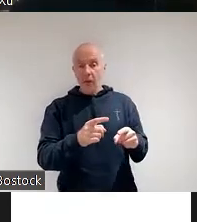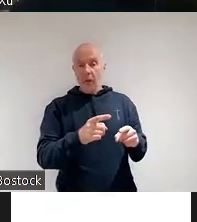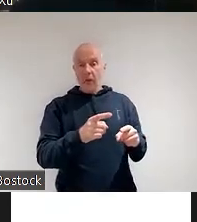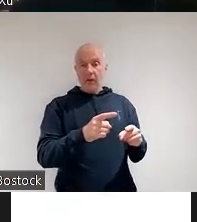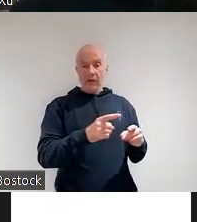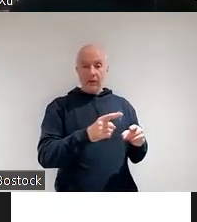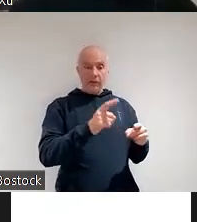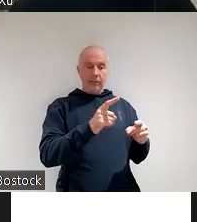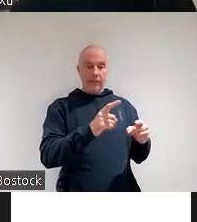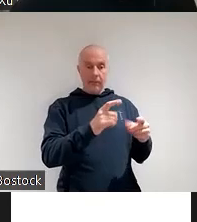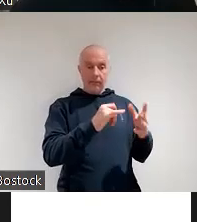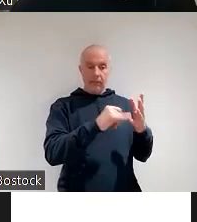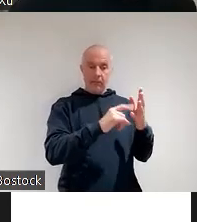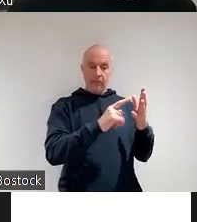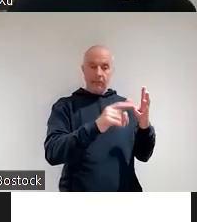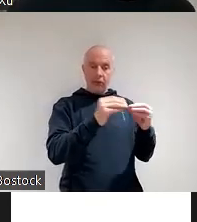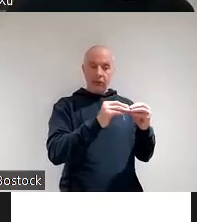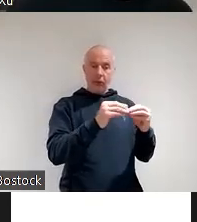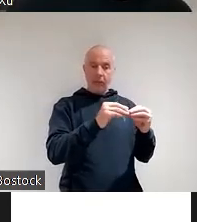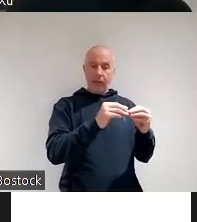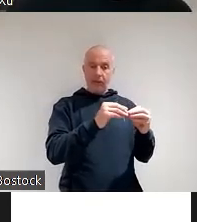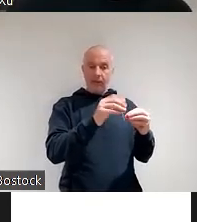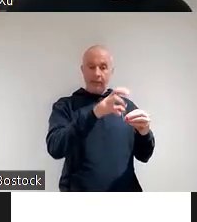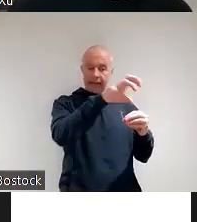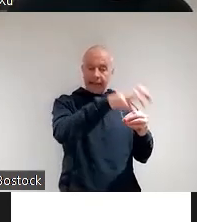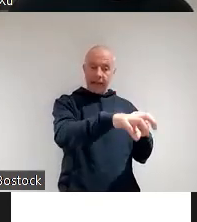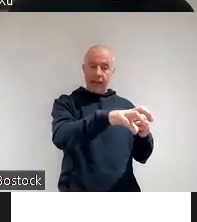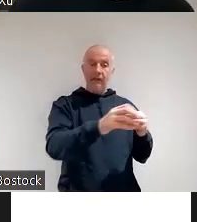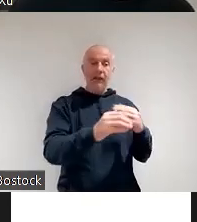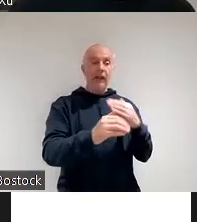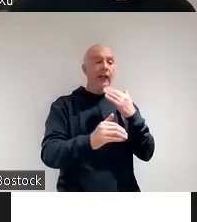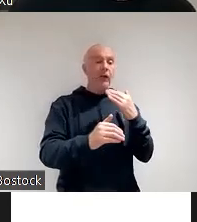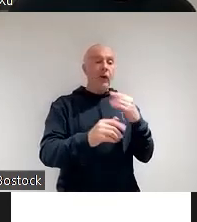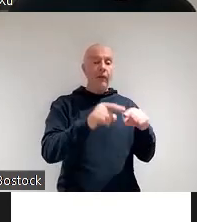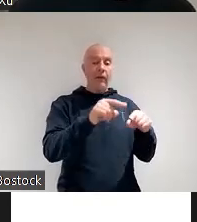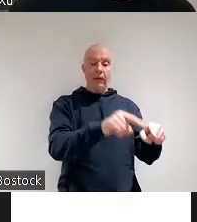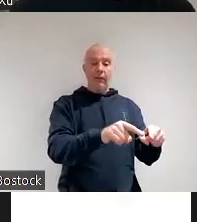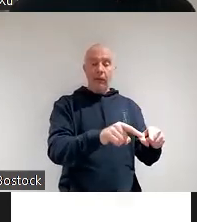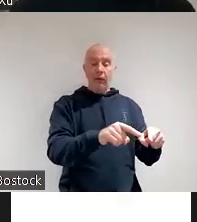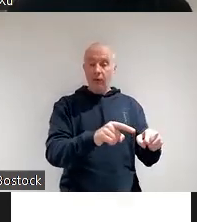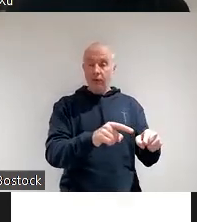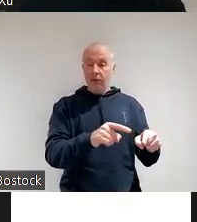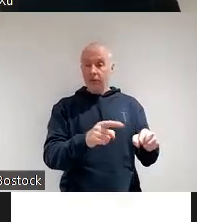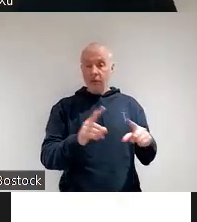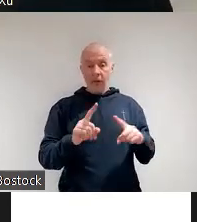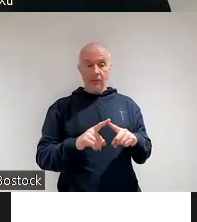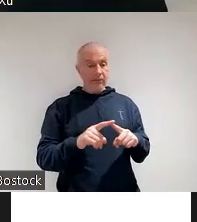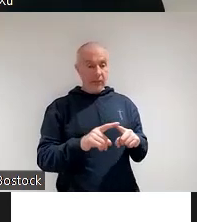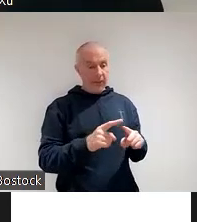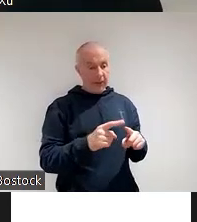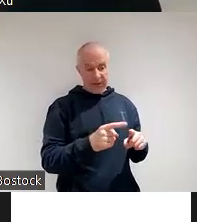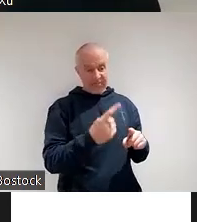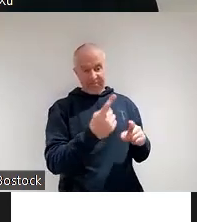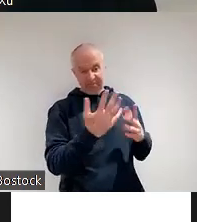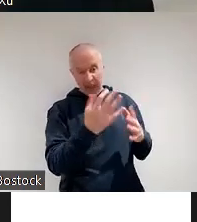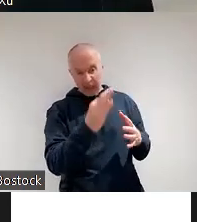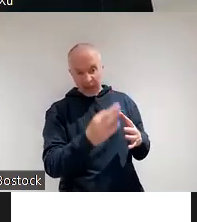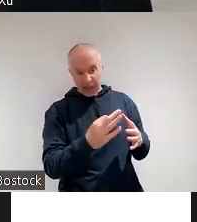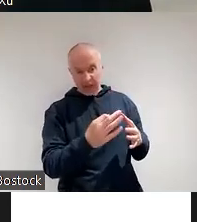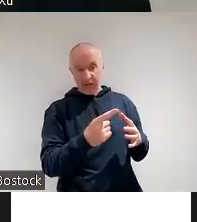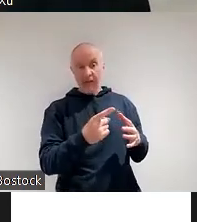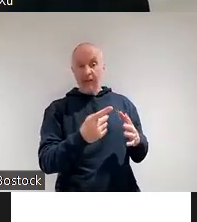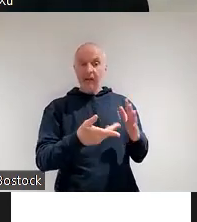equipped with a power that is good enough to give you another 10 or 20%. They can't give you another 50% or even 100%.